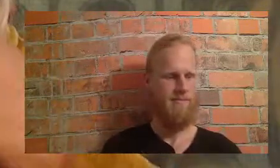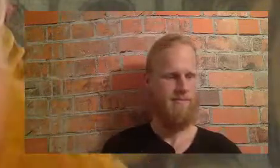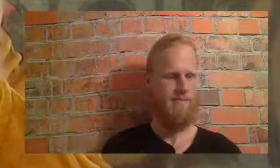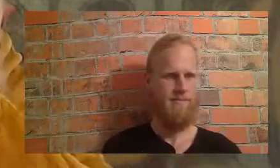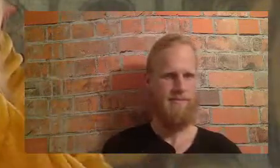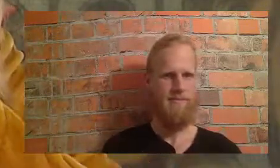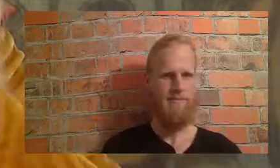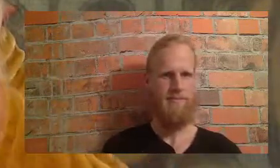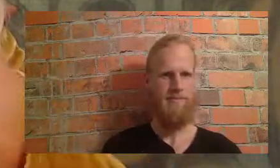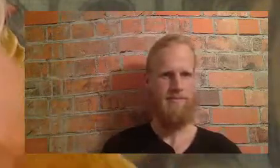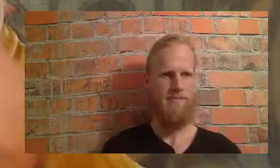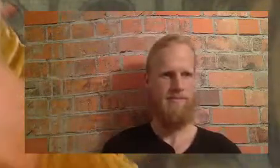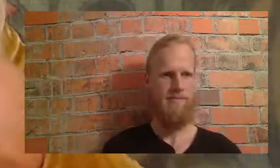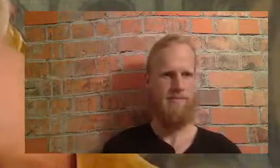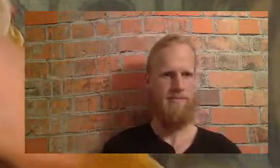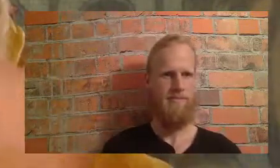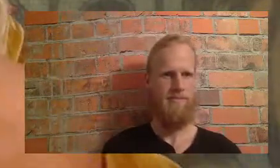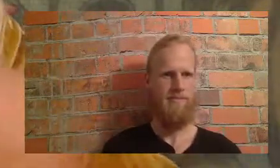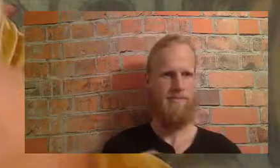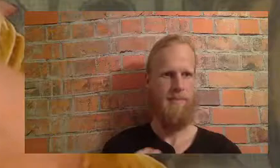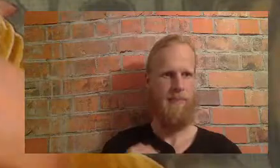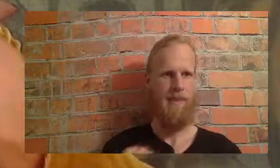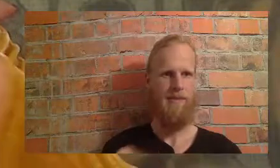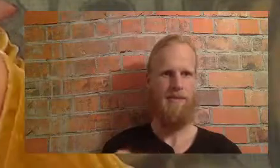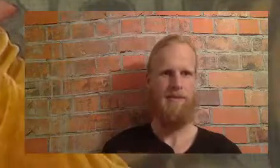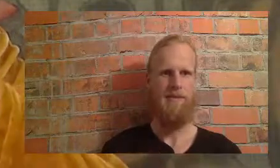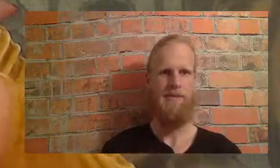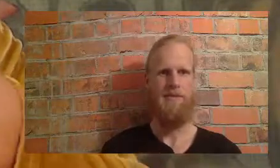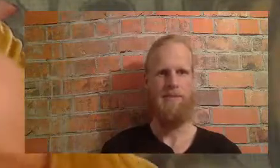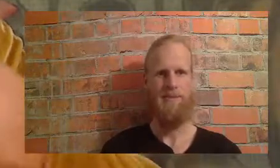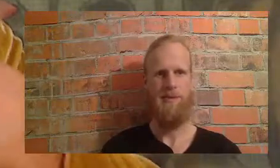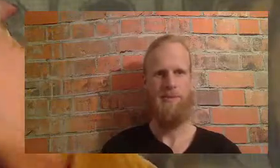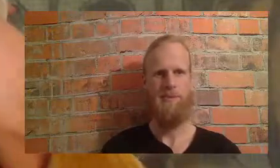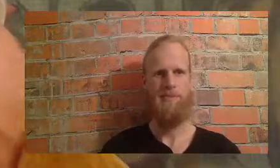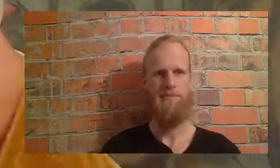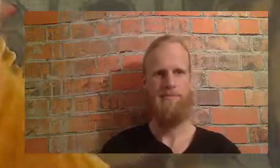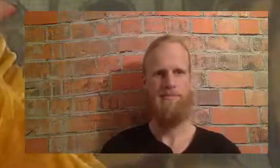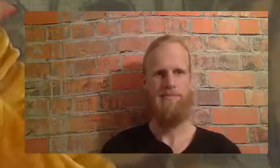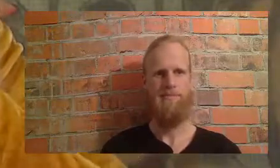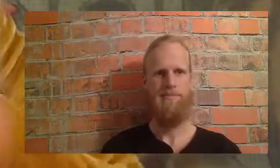At the very root of this problem. Big deep breath.